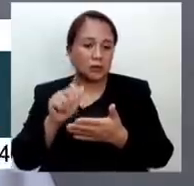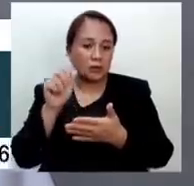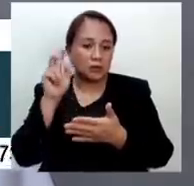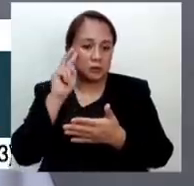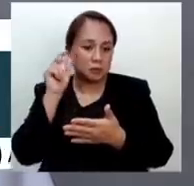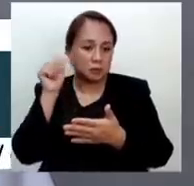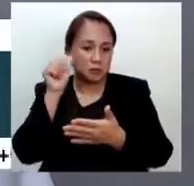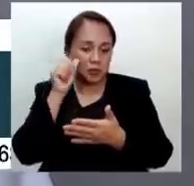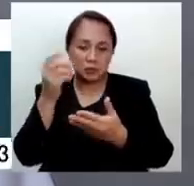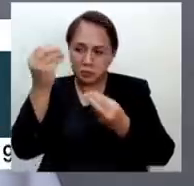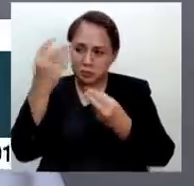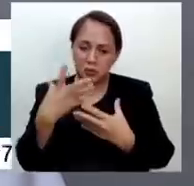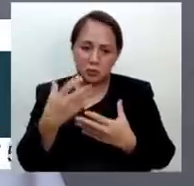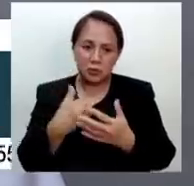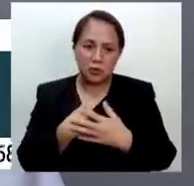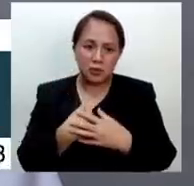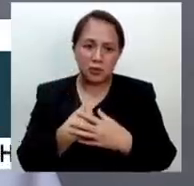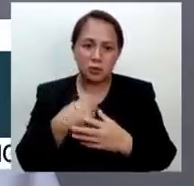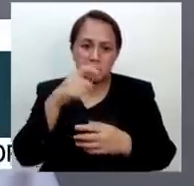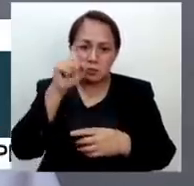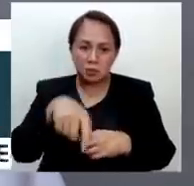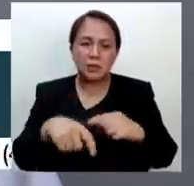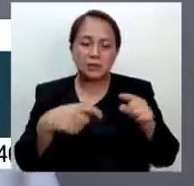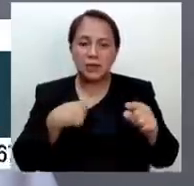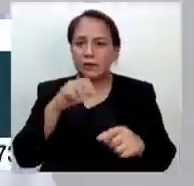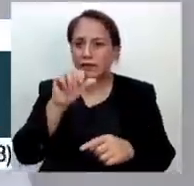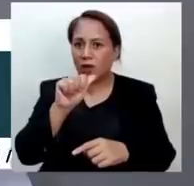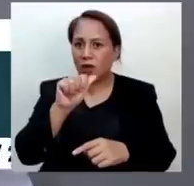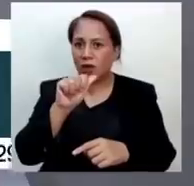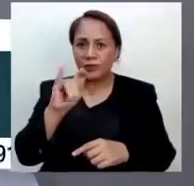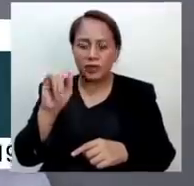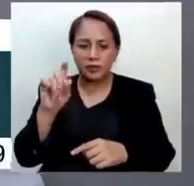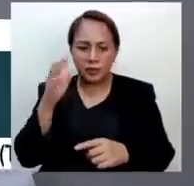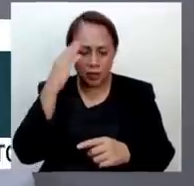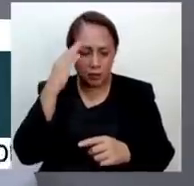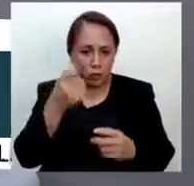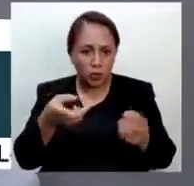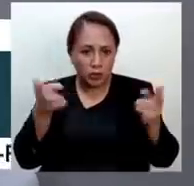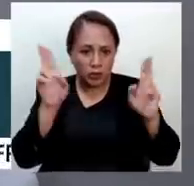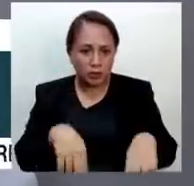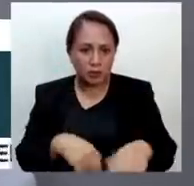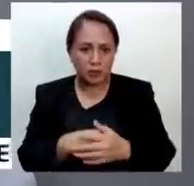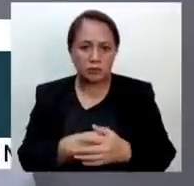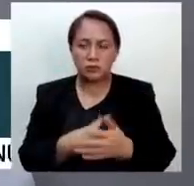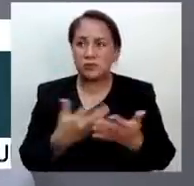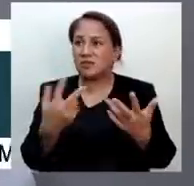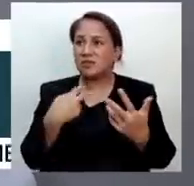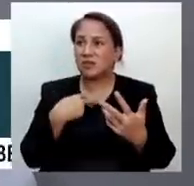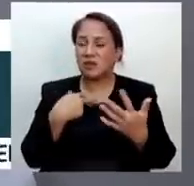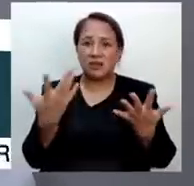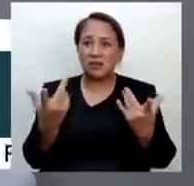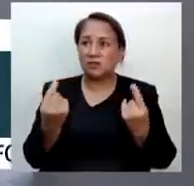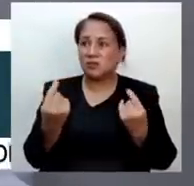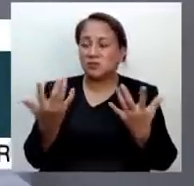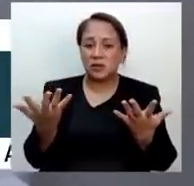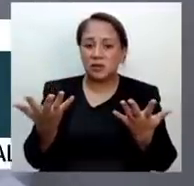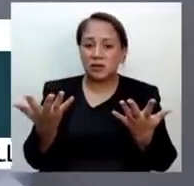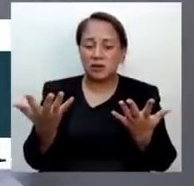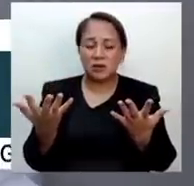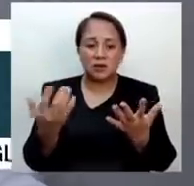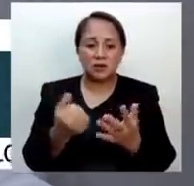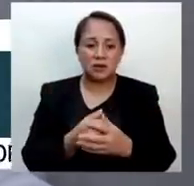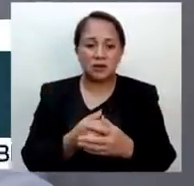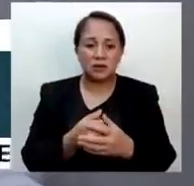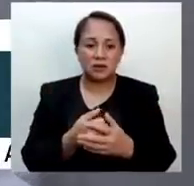Sabi sa akin, you have to execute ng napilagit. Alam mo na mangyayari. Knowing na wala na akong kawala, captive ako in